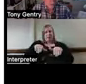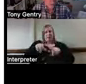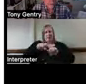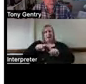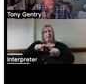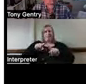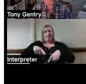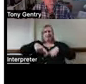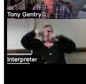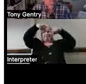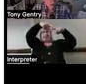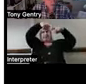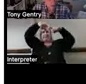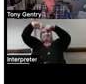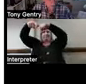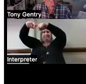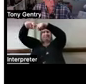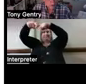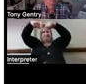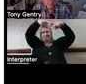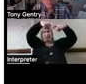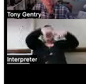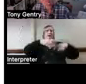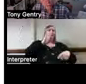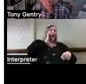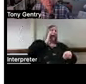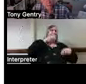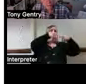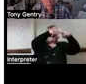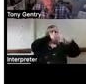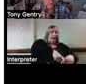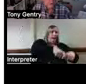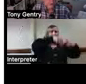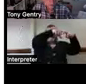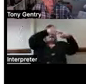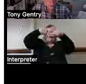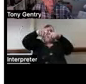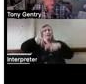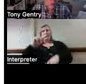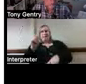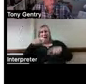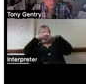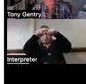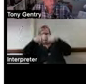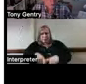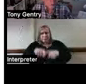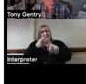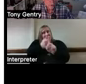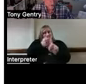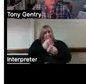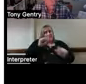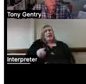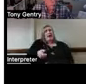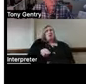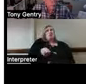toilet. to get in and out of bed, on and off the toilet, in and out of a wheelchair, either on their own or with the support of a caregiver,